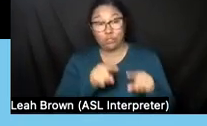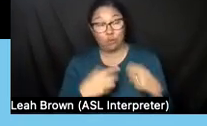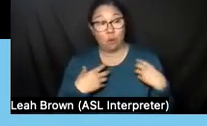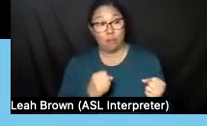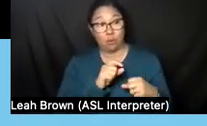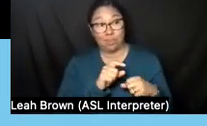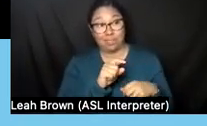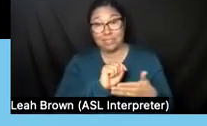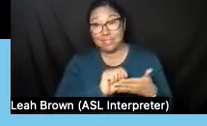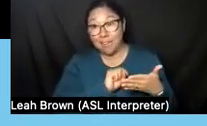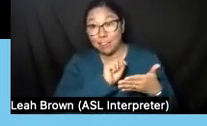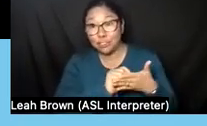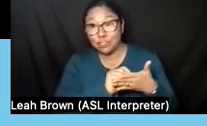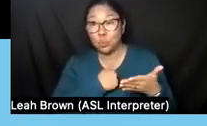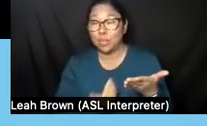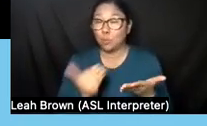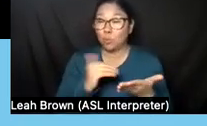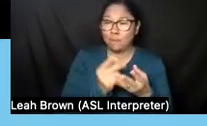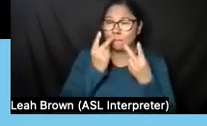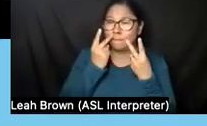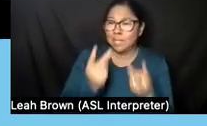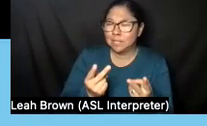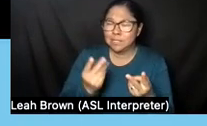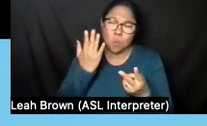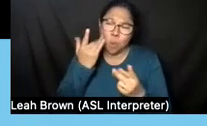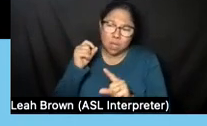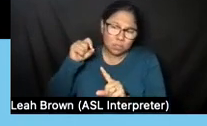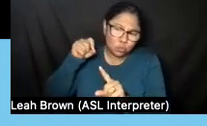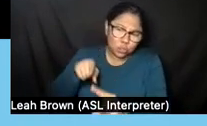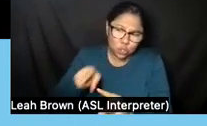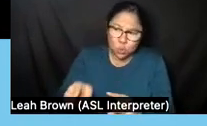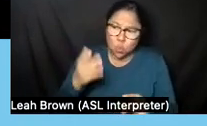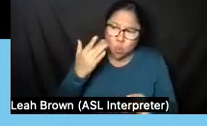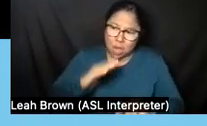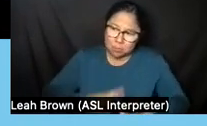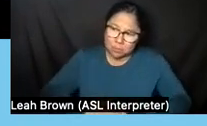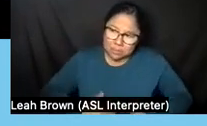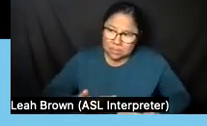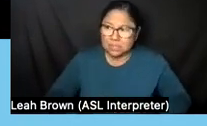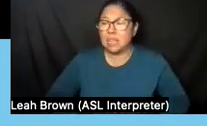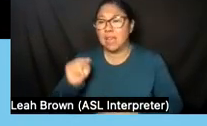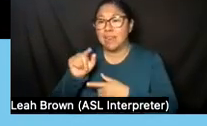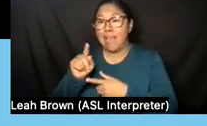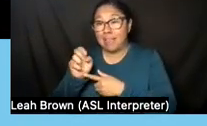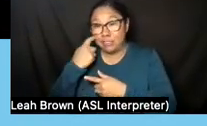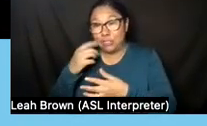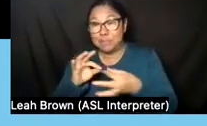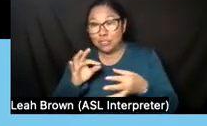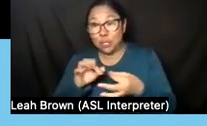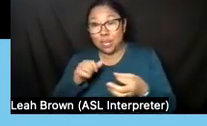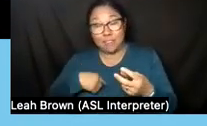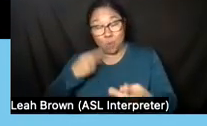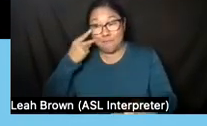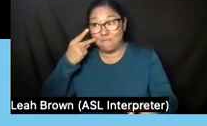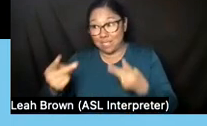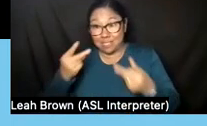we revisit what had triggered them. Because as Natalie mentioned, if we're visiting these triggering topics during their